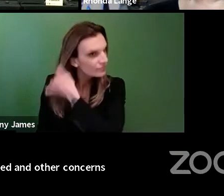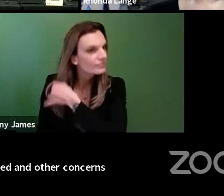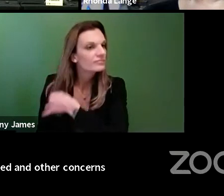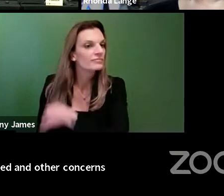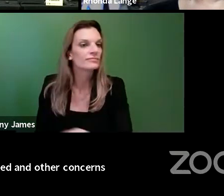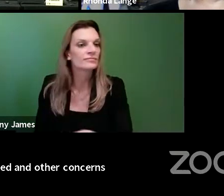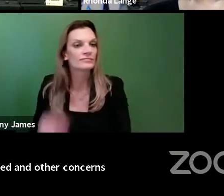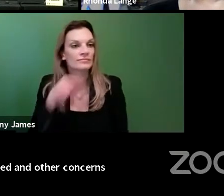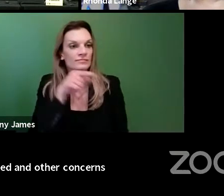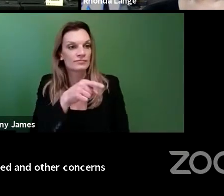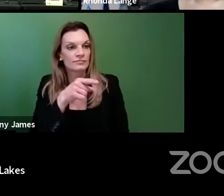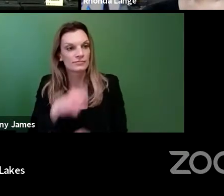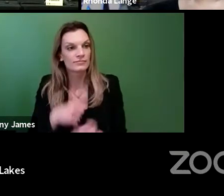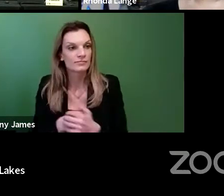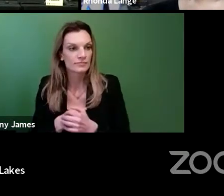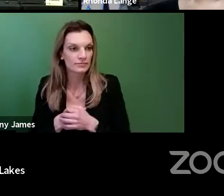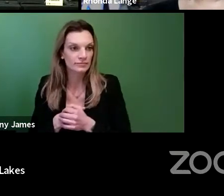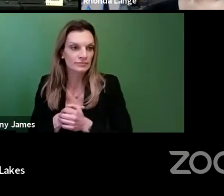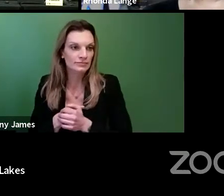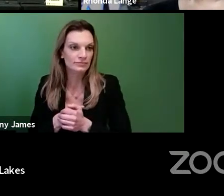This shows a